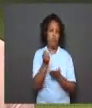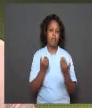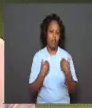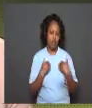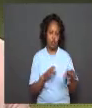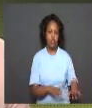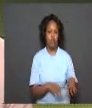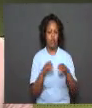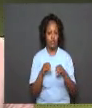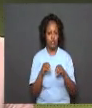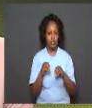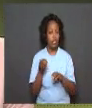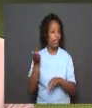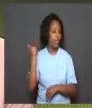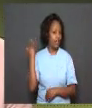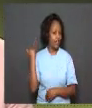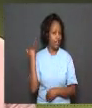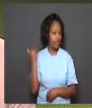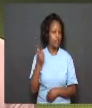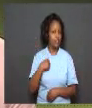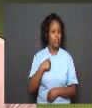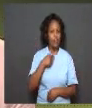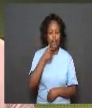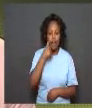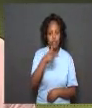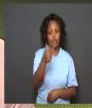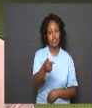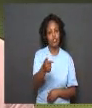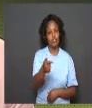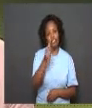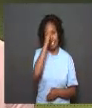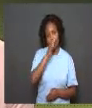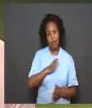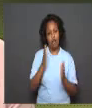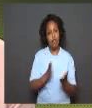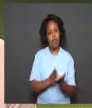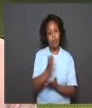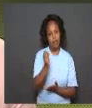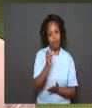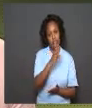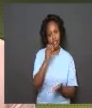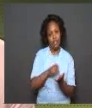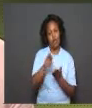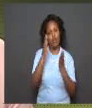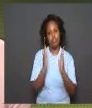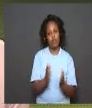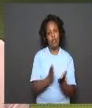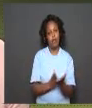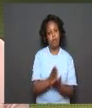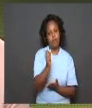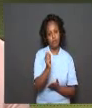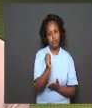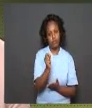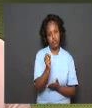Students, earlier I told you that human rights and democratic rights